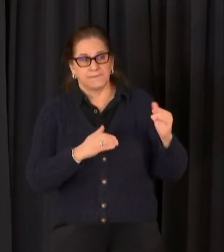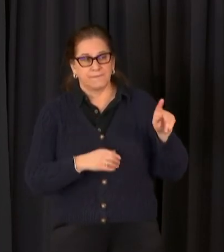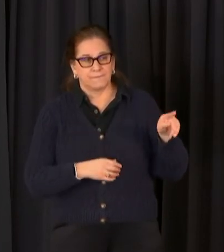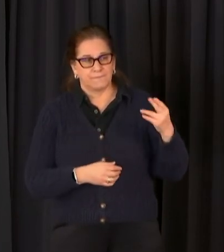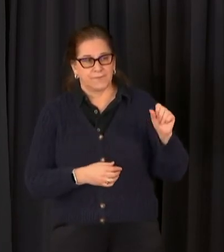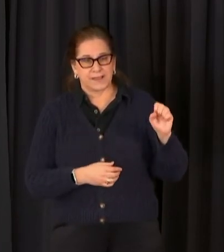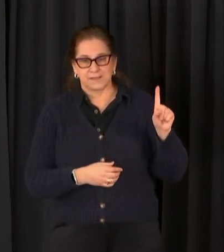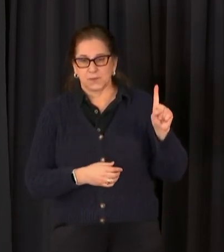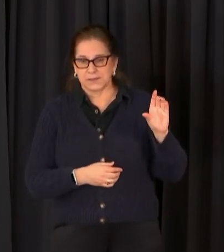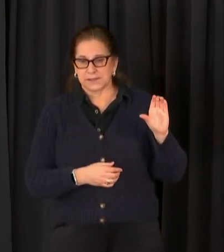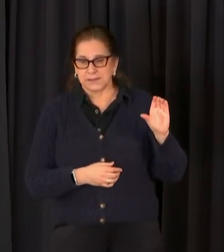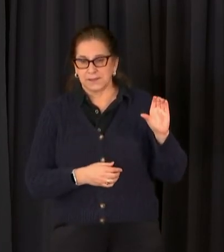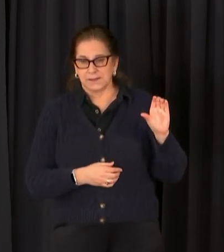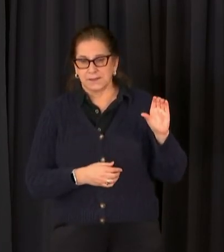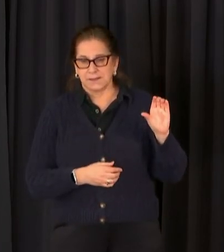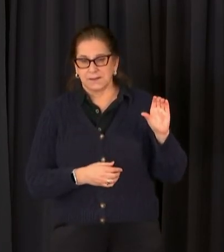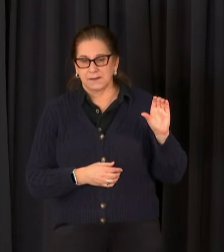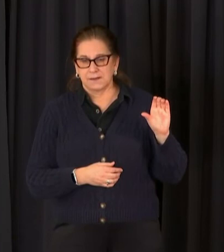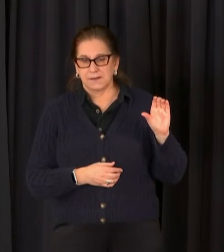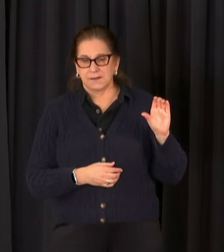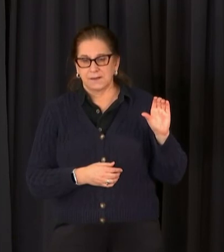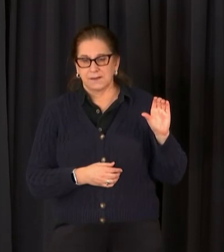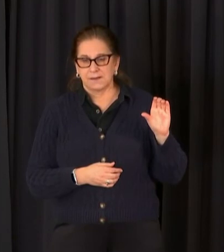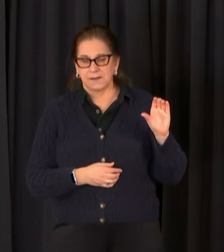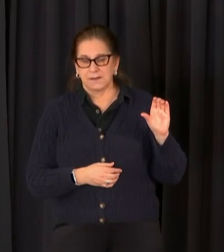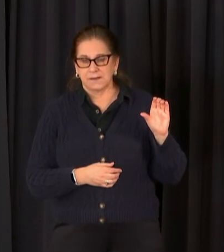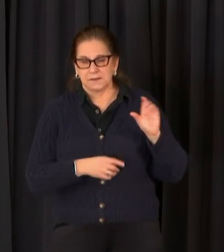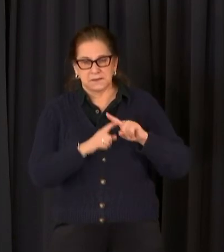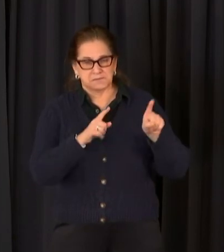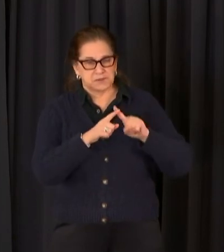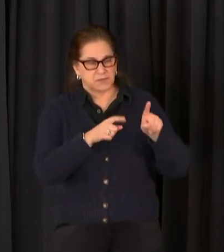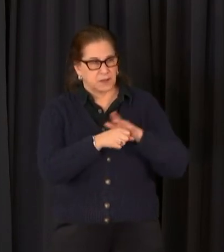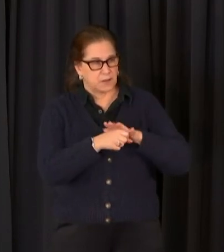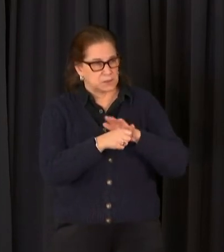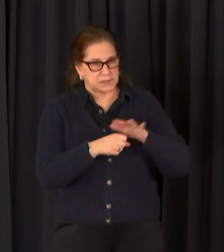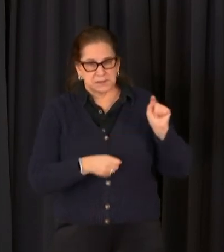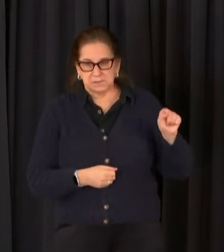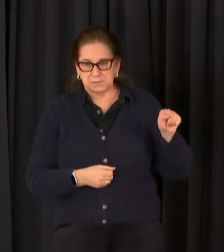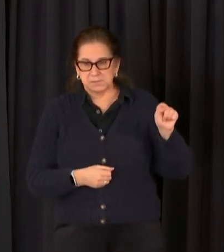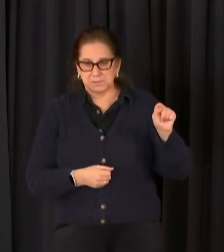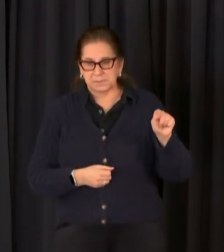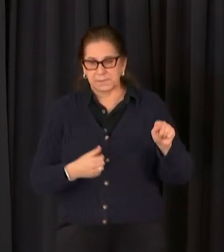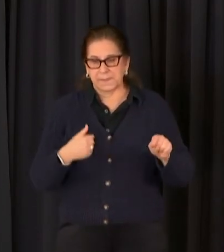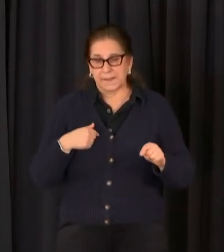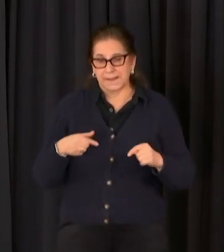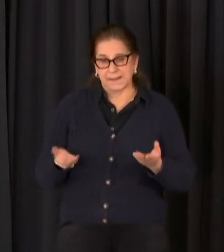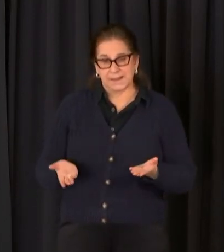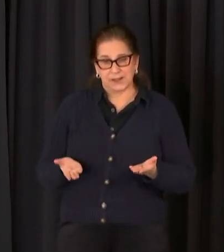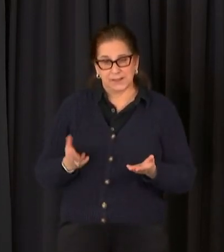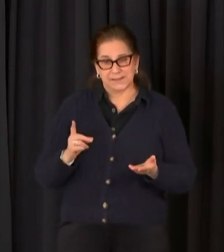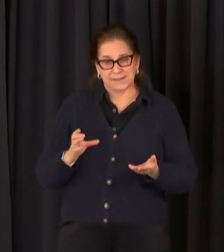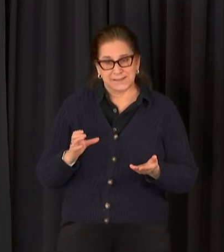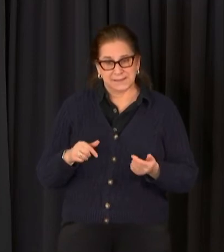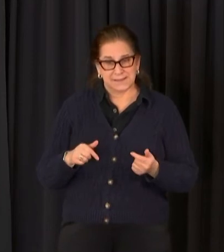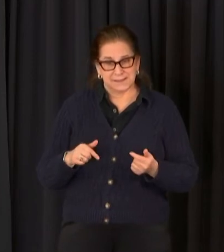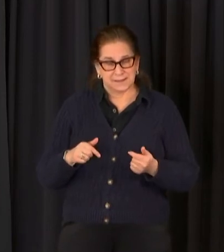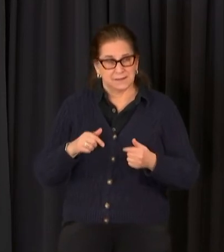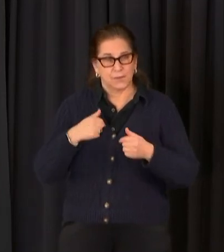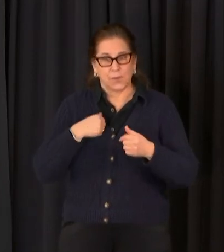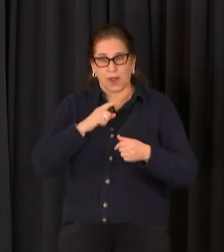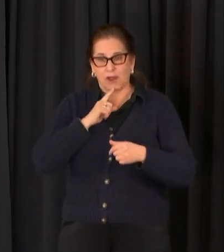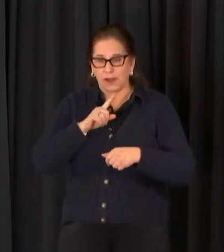don't advance to that phase either. So it is a problem for us in the district, but it's also a problem for the National Capital Region,